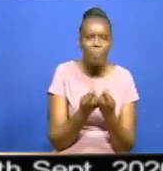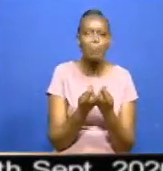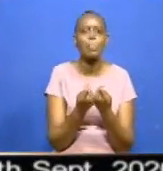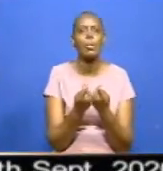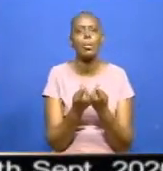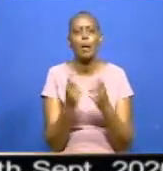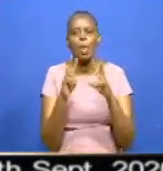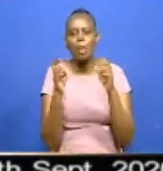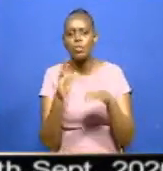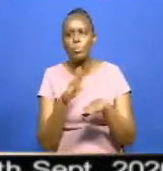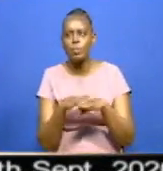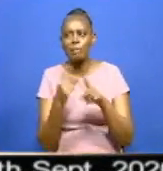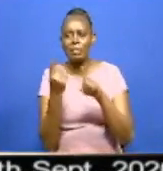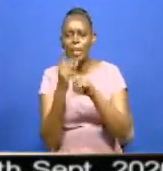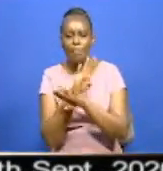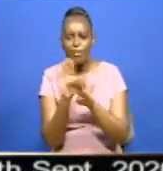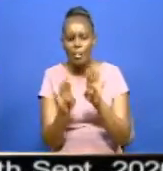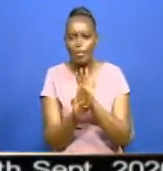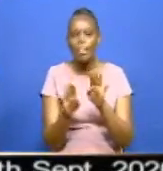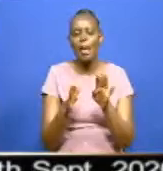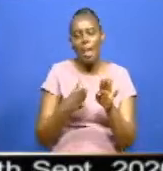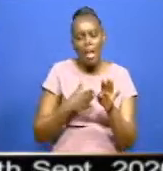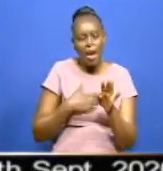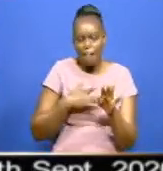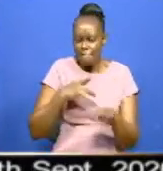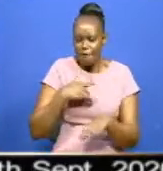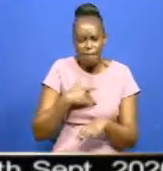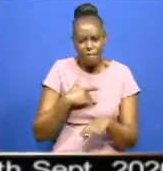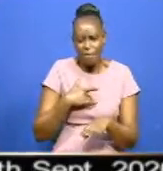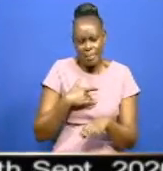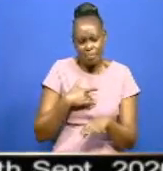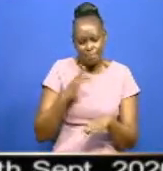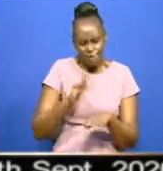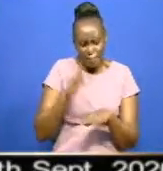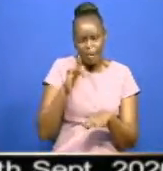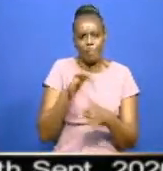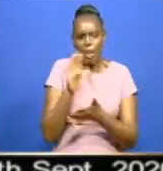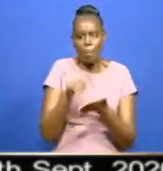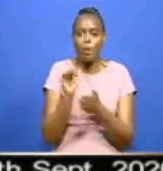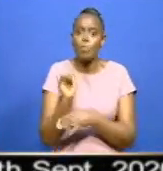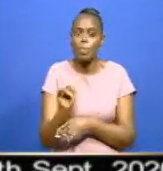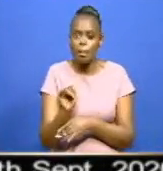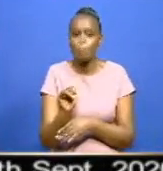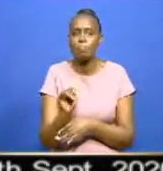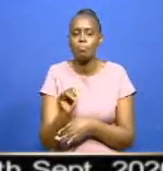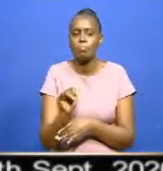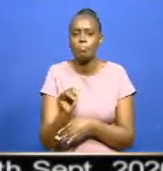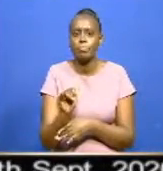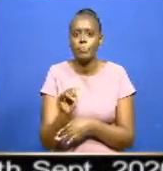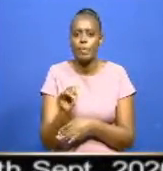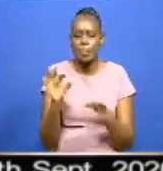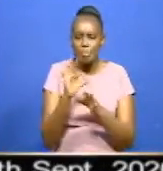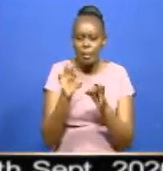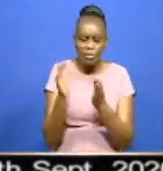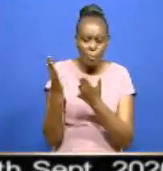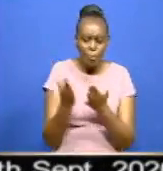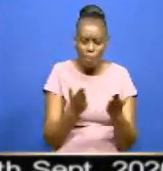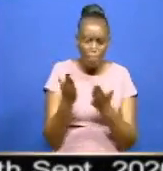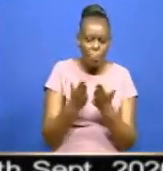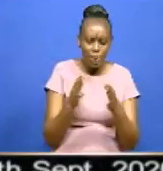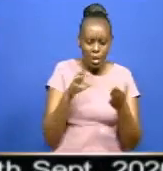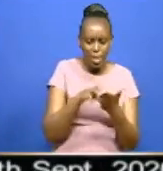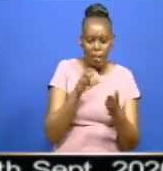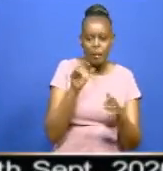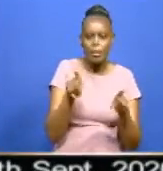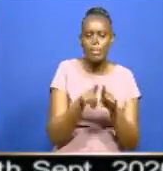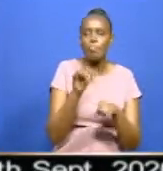and all that, I get a bit sensitive about them, particularly when they are brought in a case like